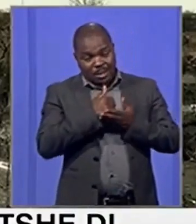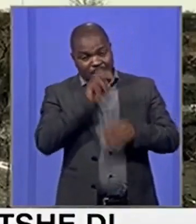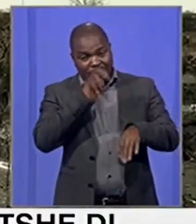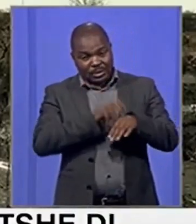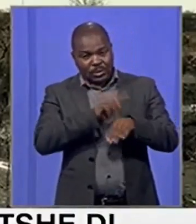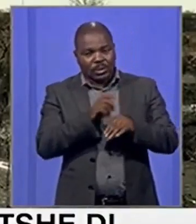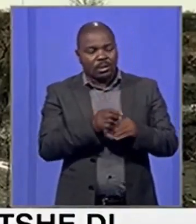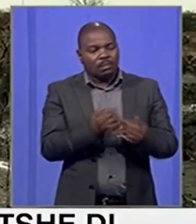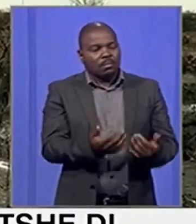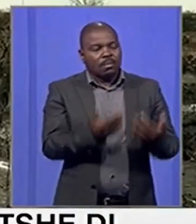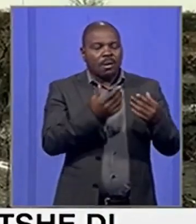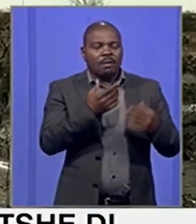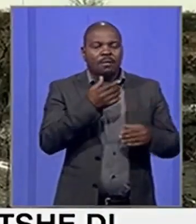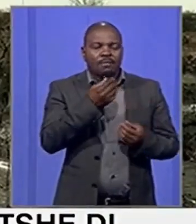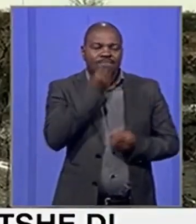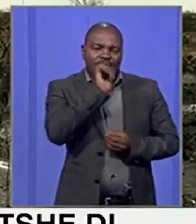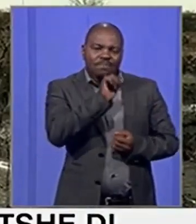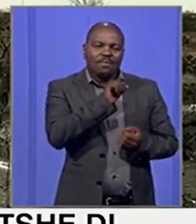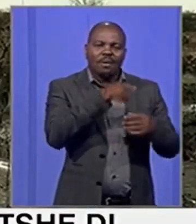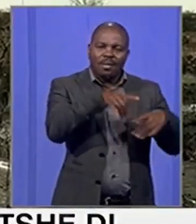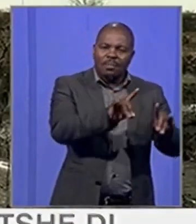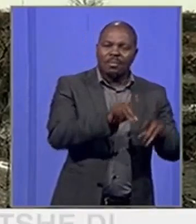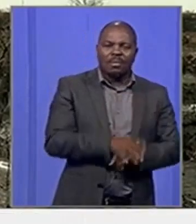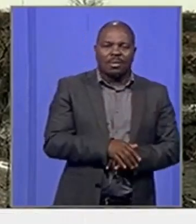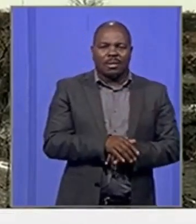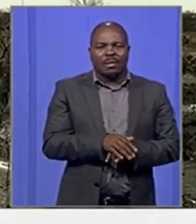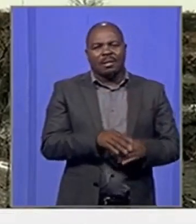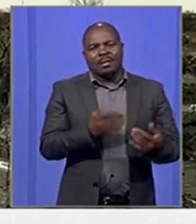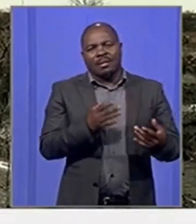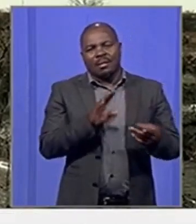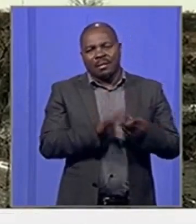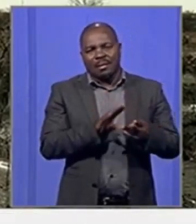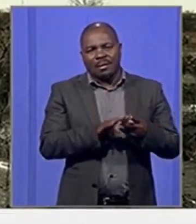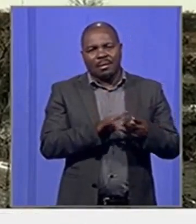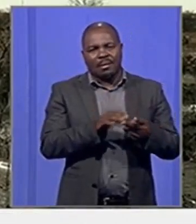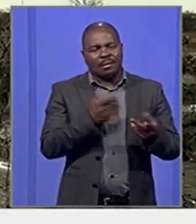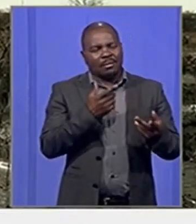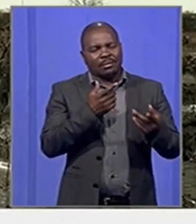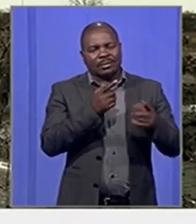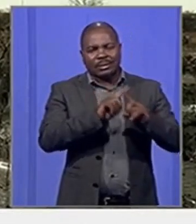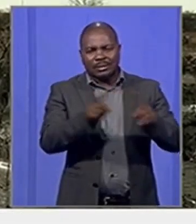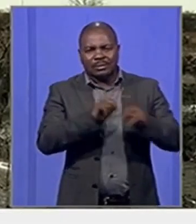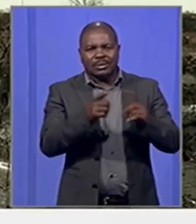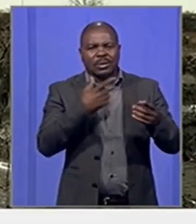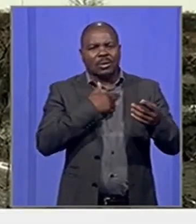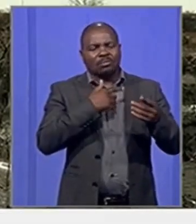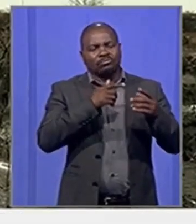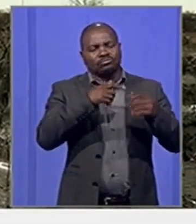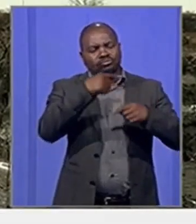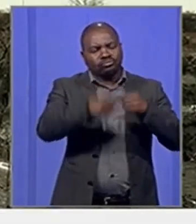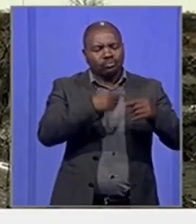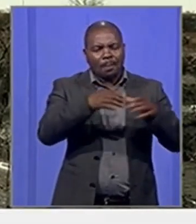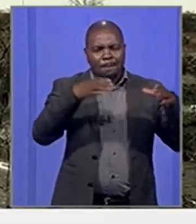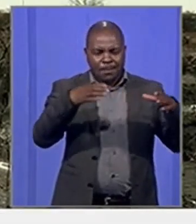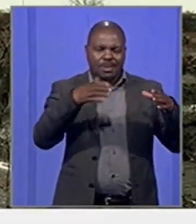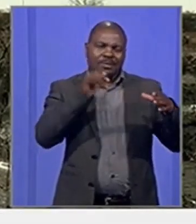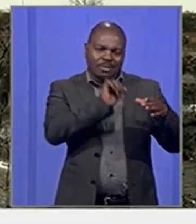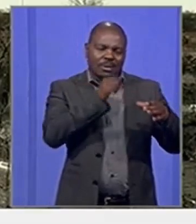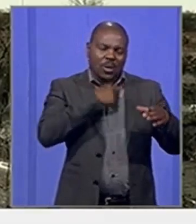fodder, animal fodder, in form of round bales or big packs. That's what we call